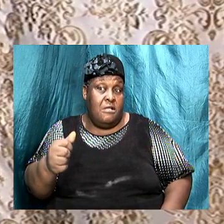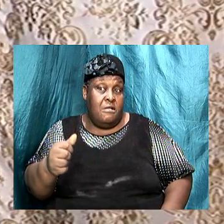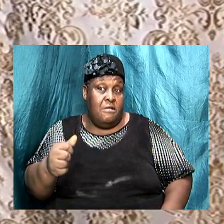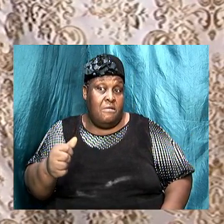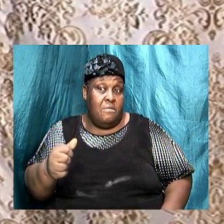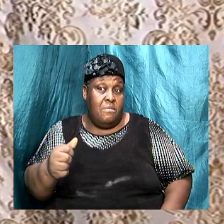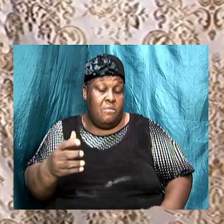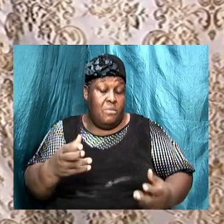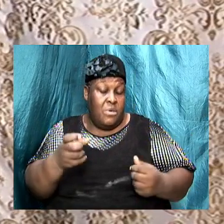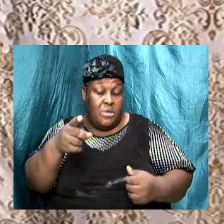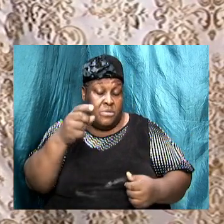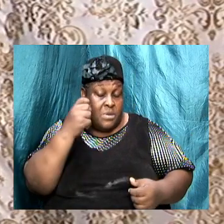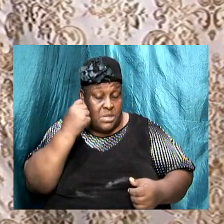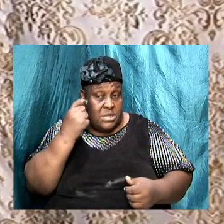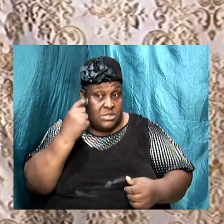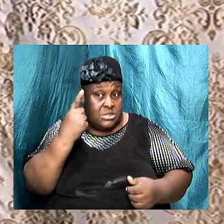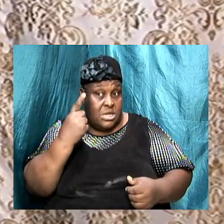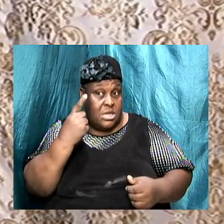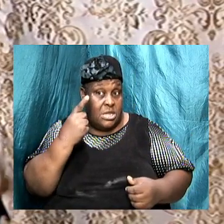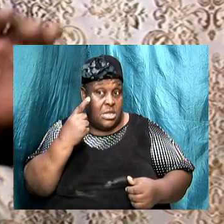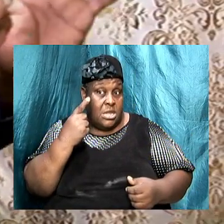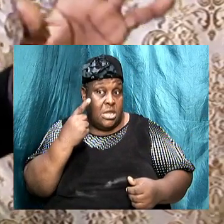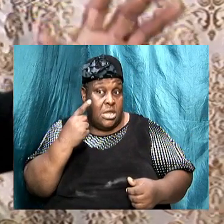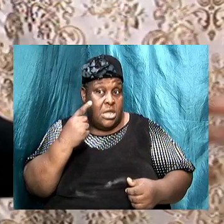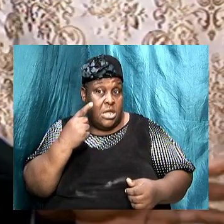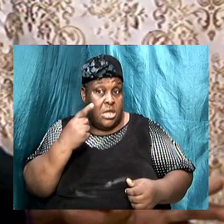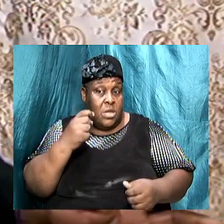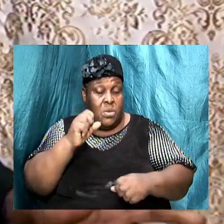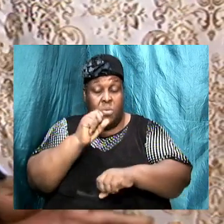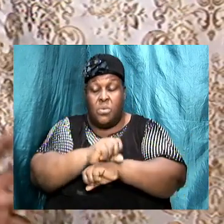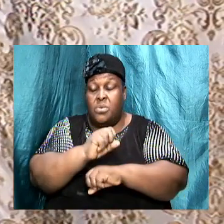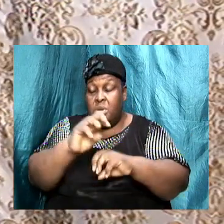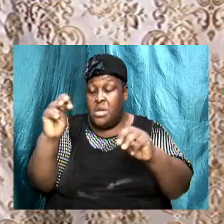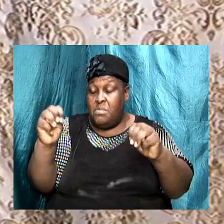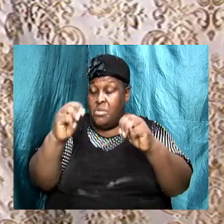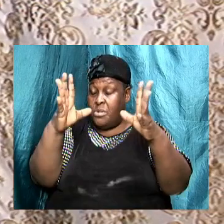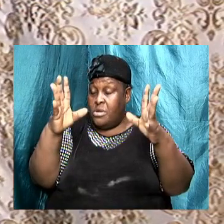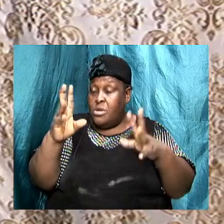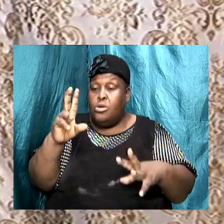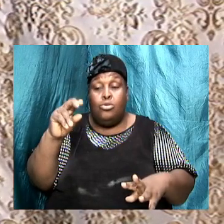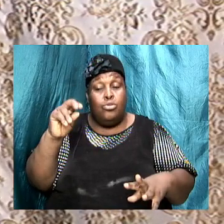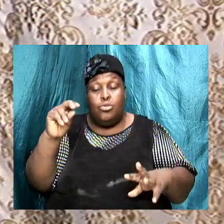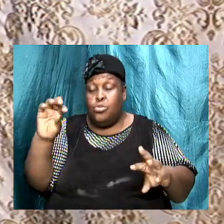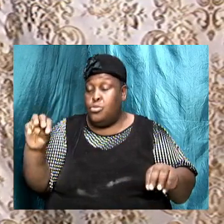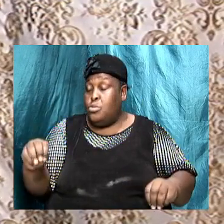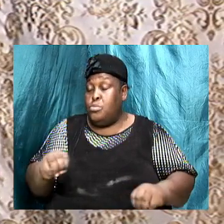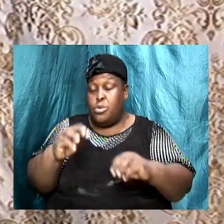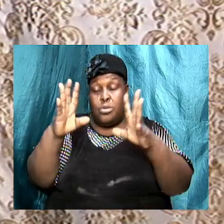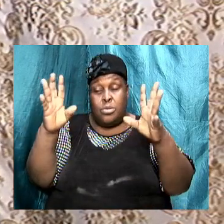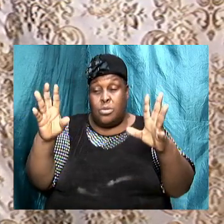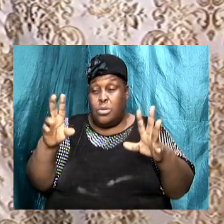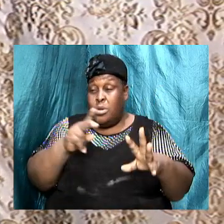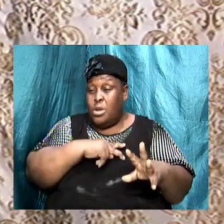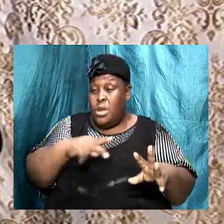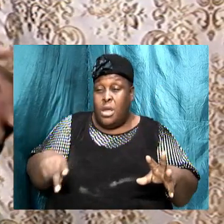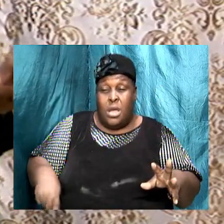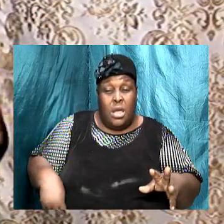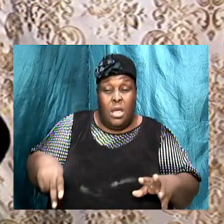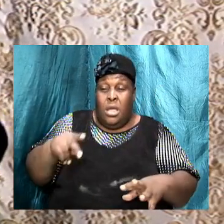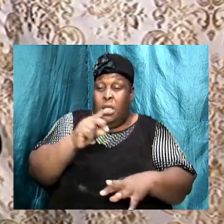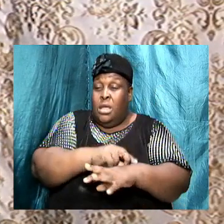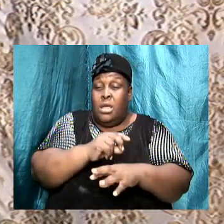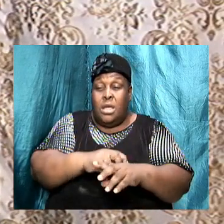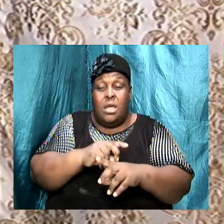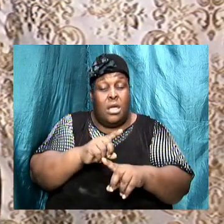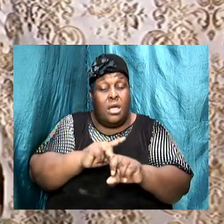preaching, and you see them say they're working miracle. Is it no miracle? A kingdom, the Bible says, cannot